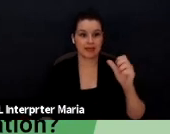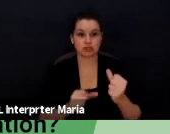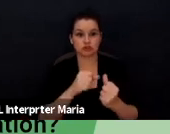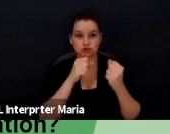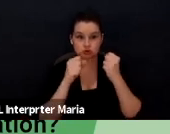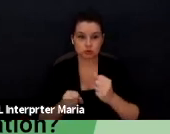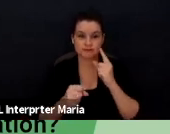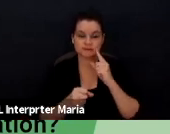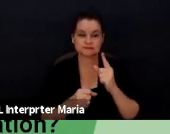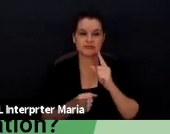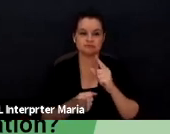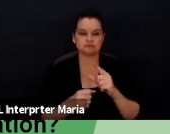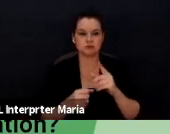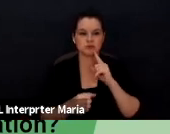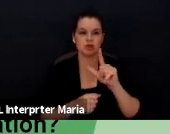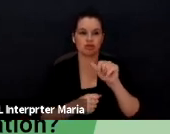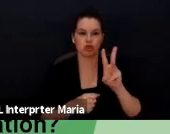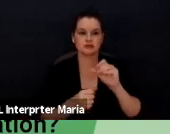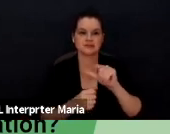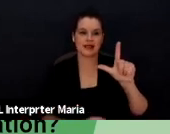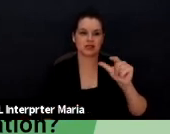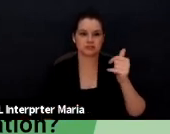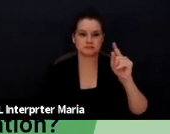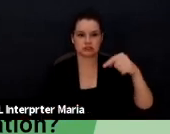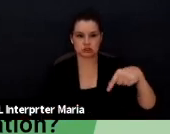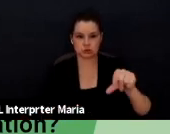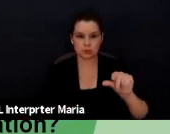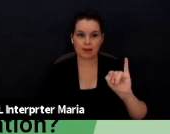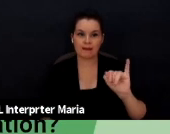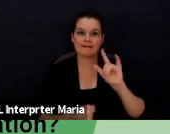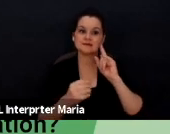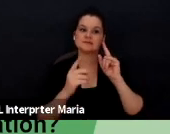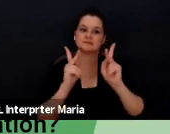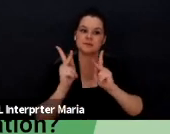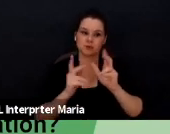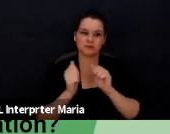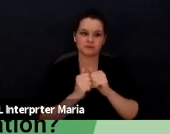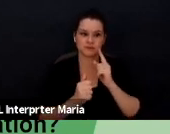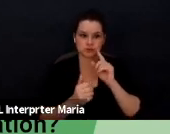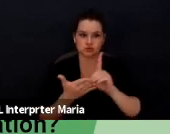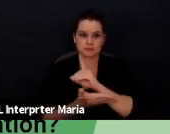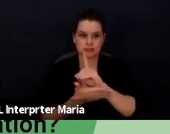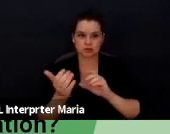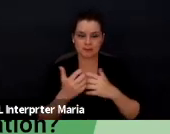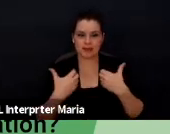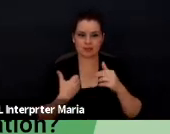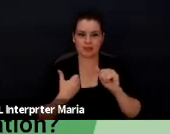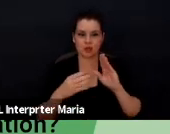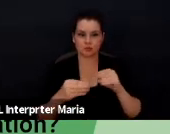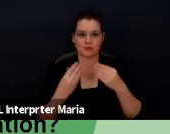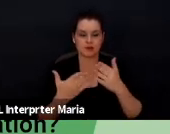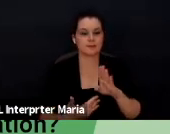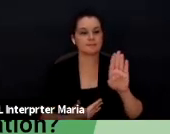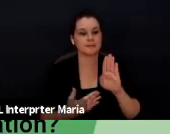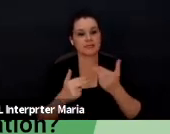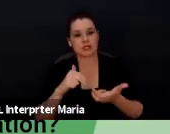enforce laws that protect LGBTQI individuals from discrimination by healthcare providers. B, increase